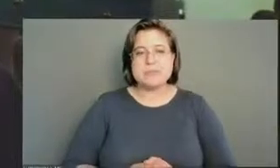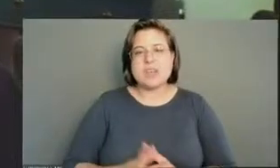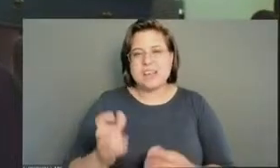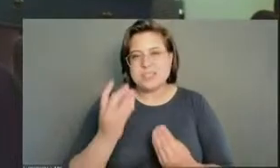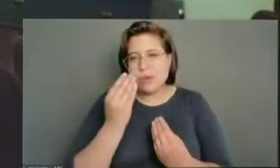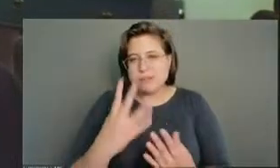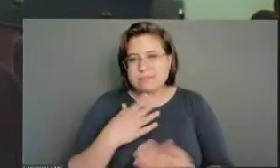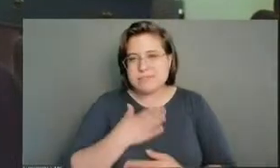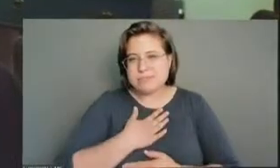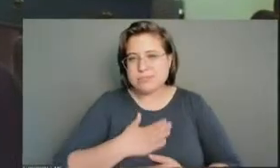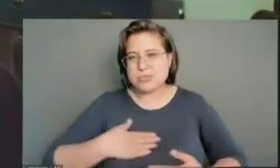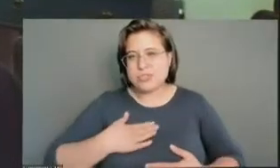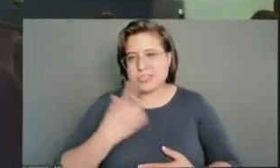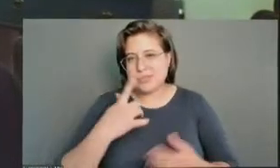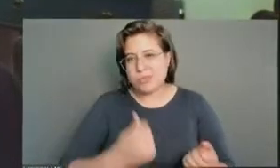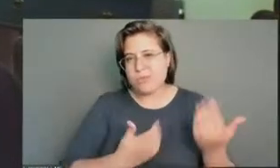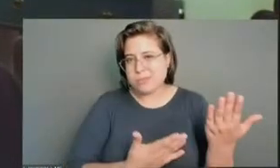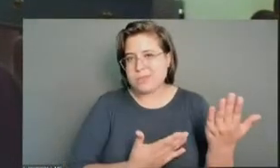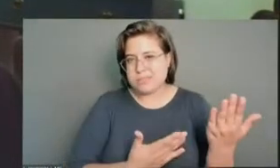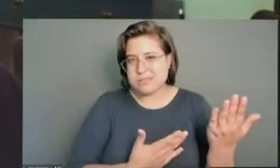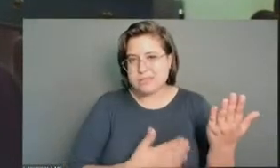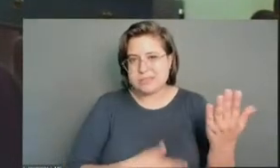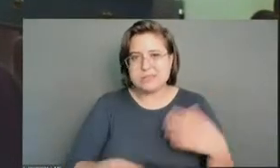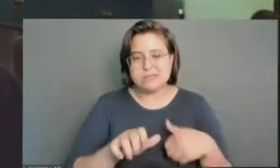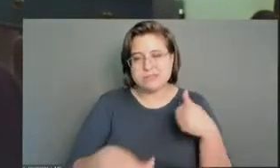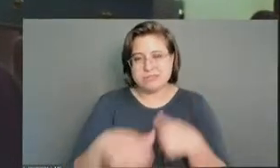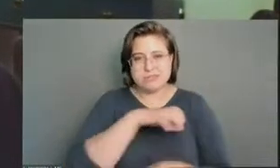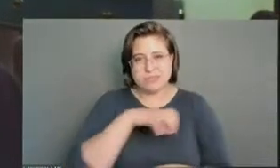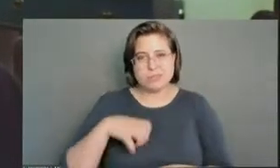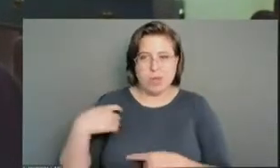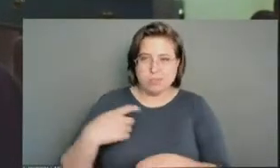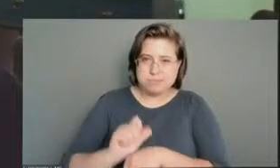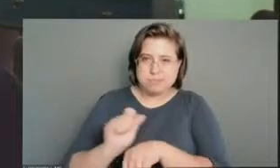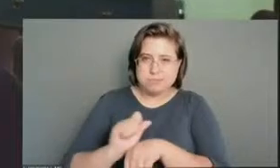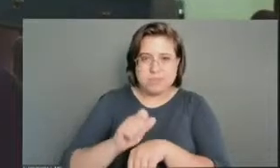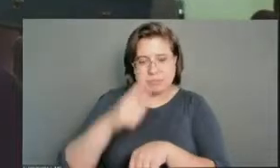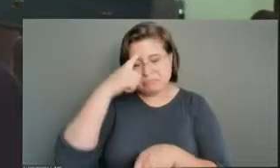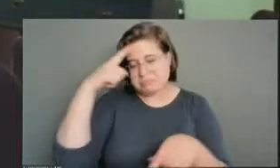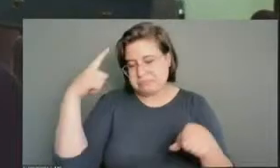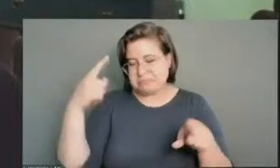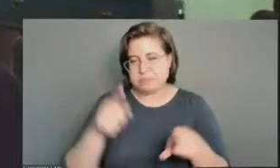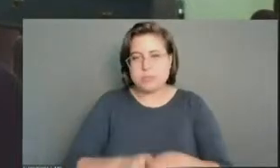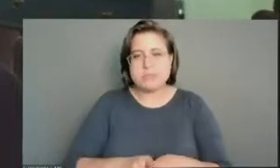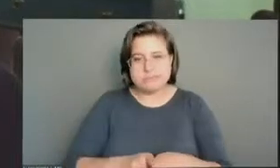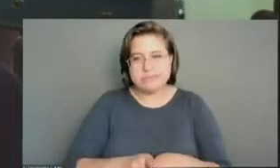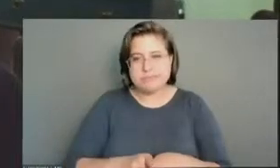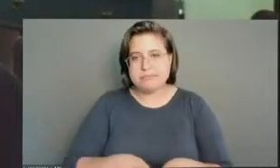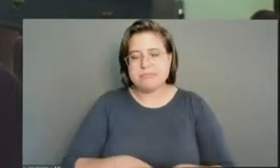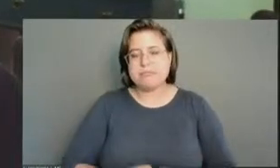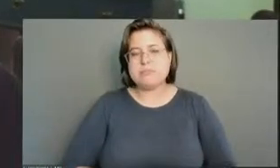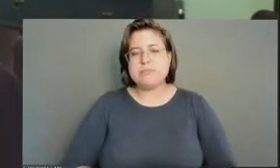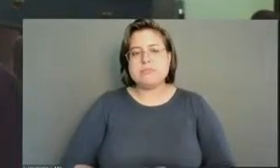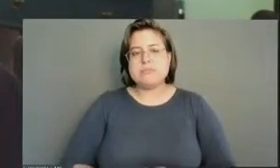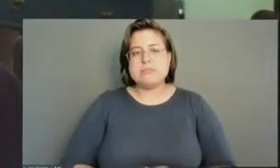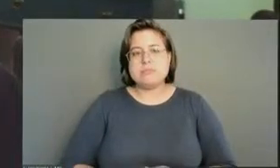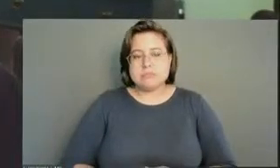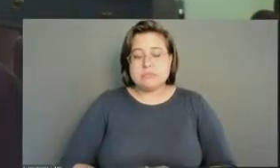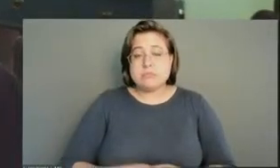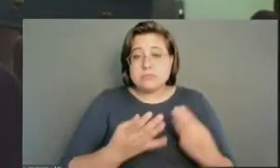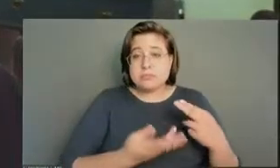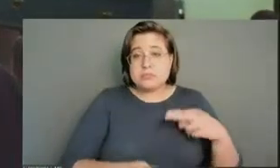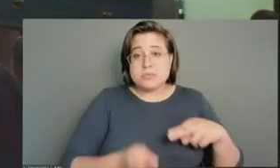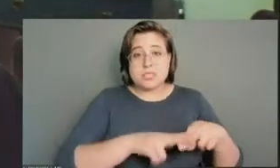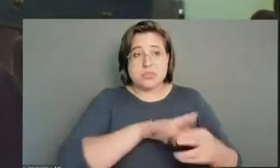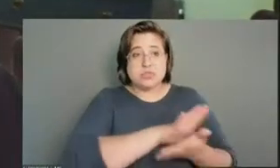for the recommendations the subcommittee worked on. I absolutely agree that not only should we fund an increase of